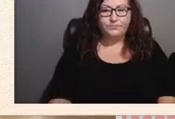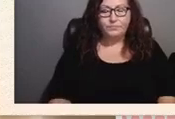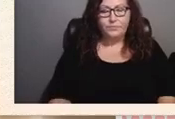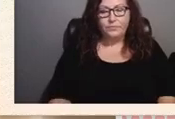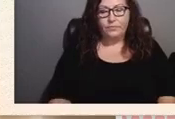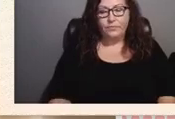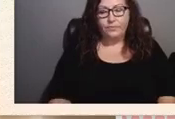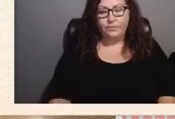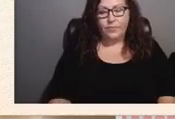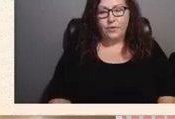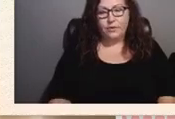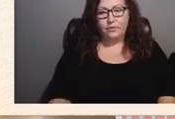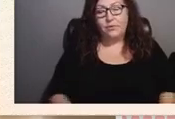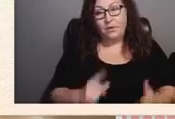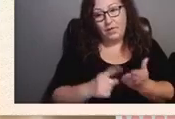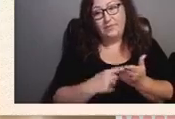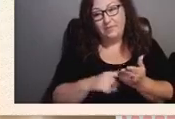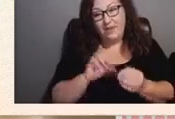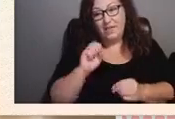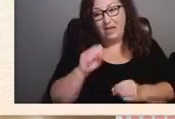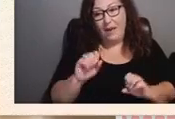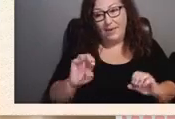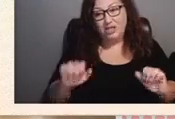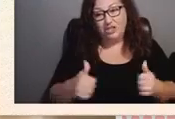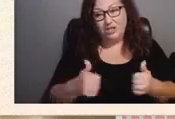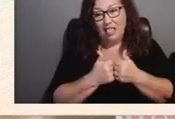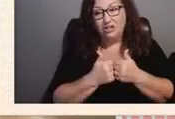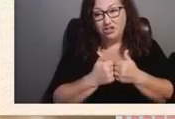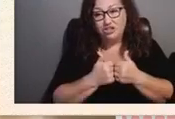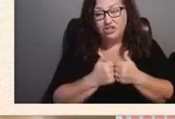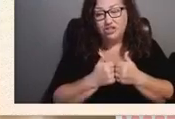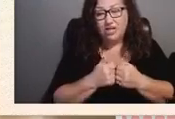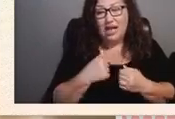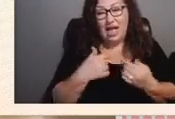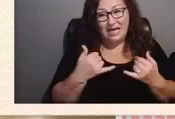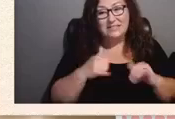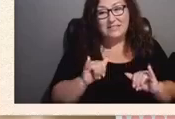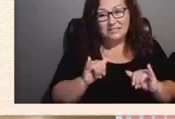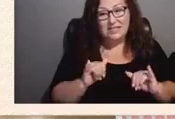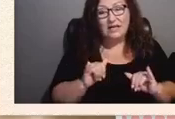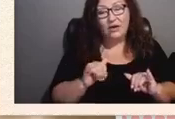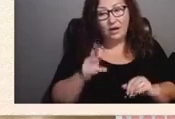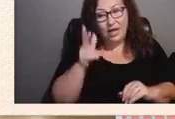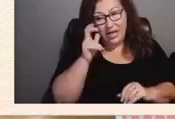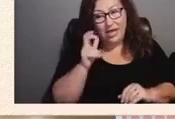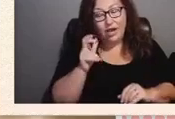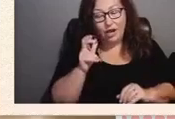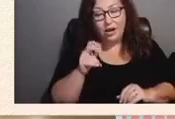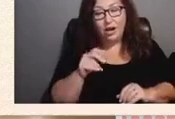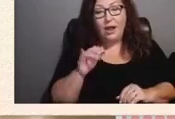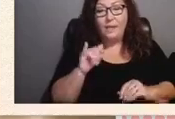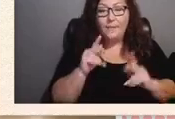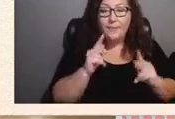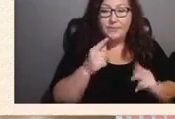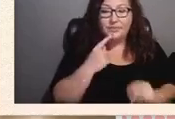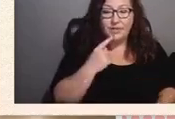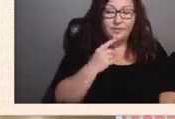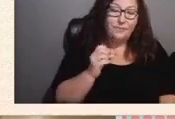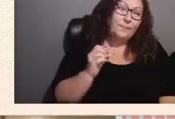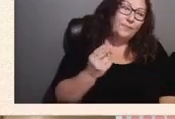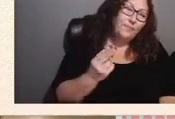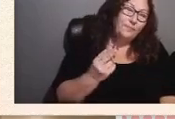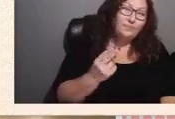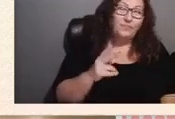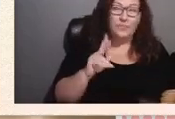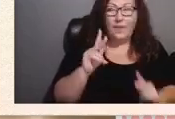And sometimes that can be a challenge. I still hear nowadays people saying, oh, people on the spectrum or